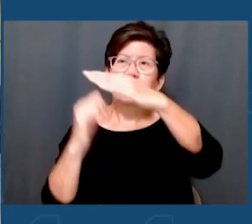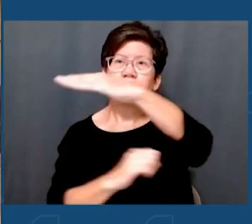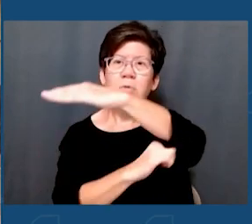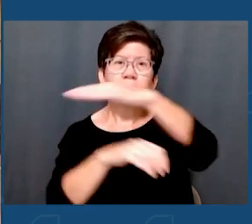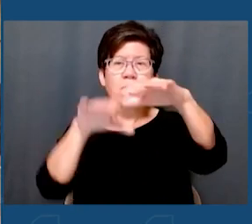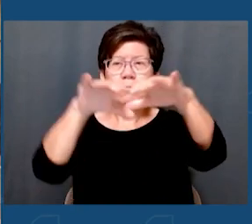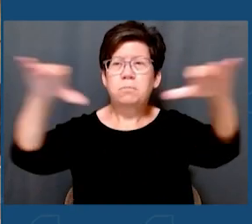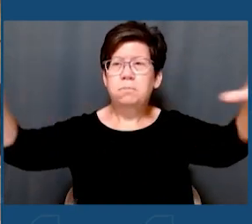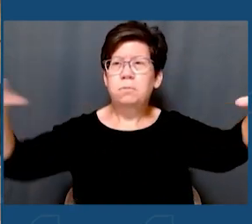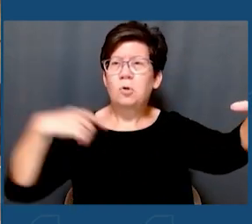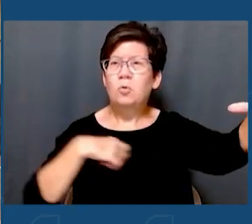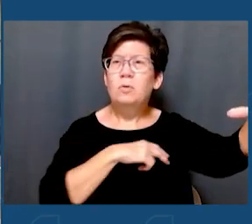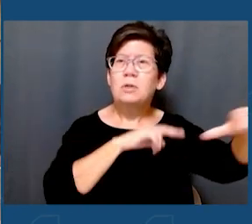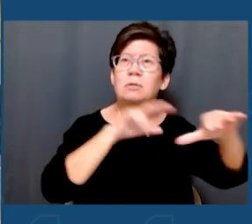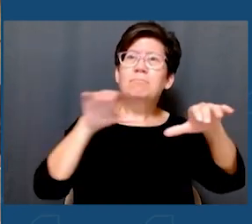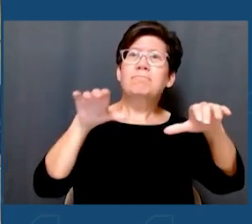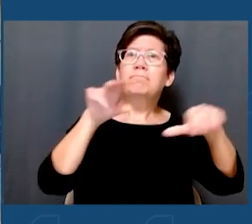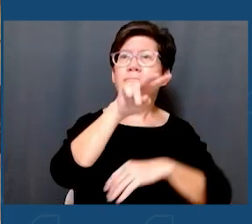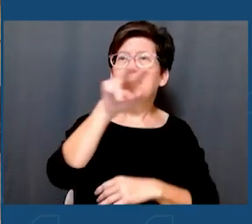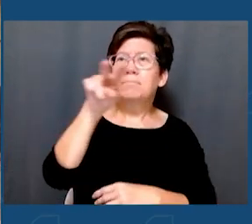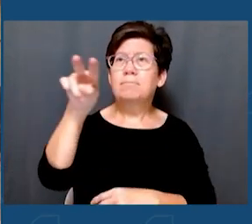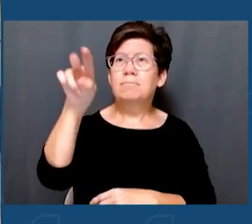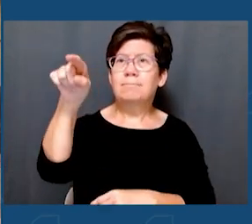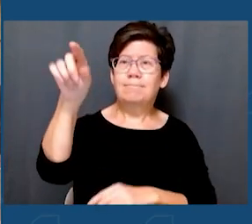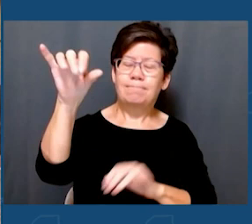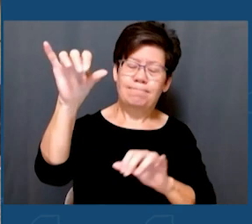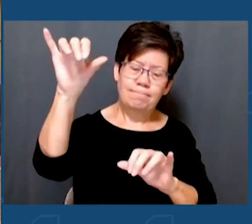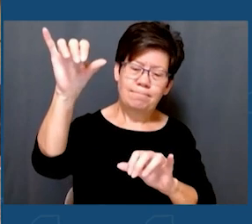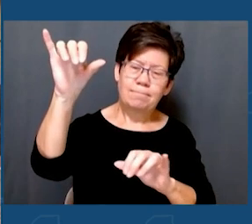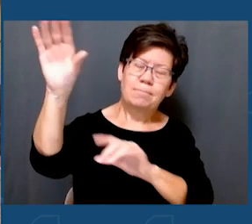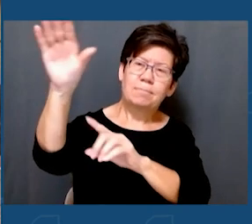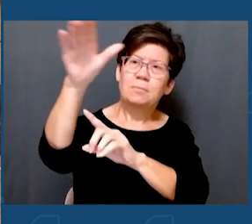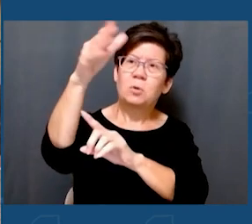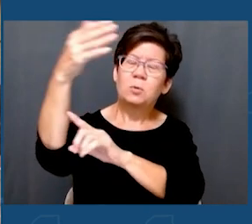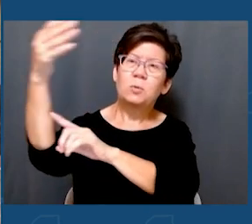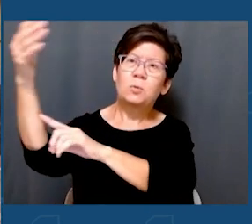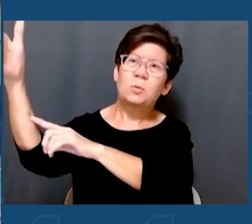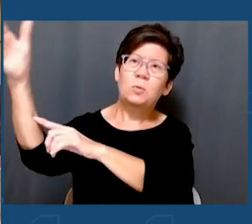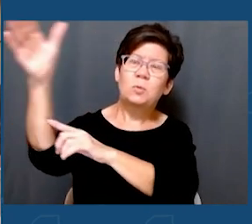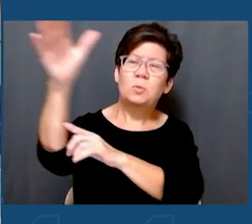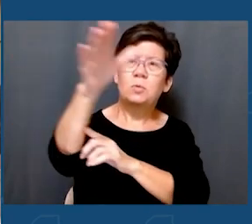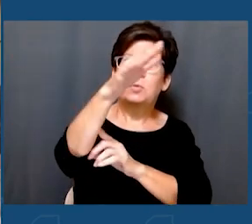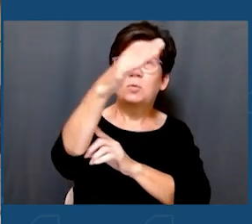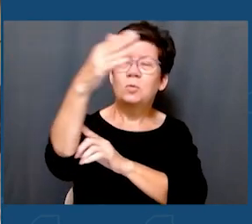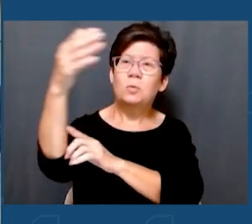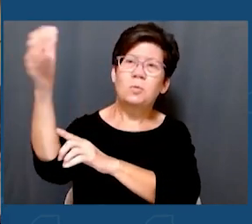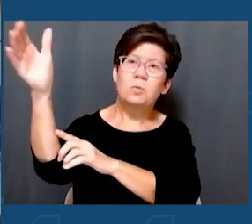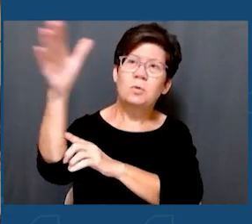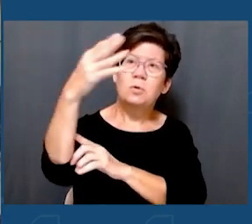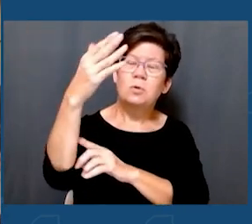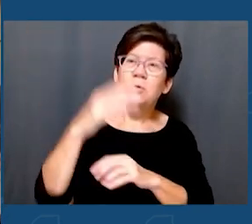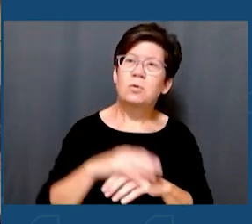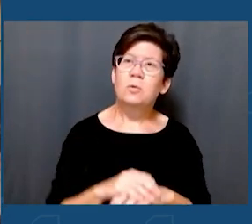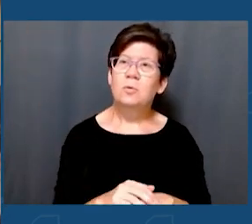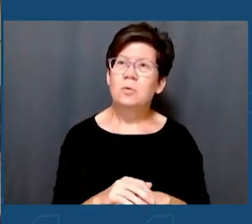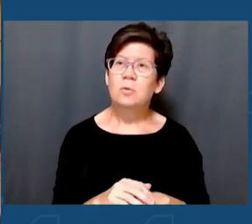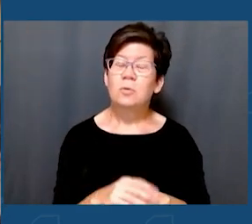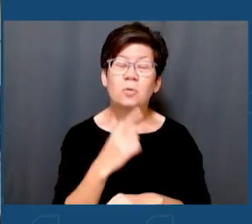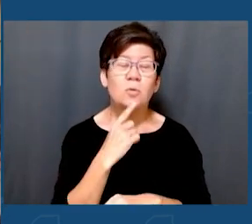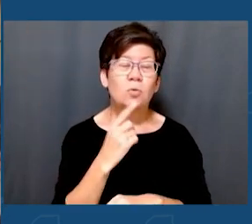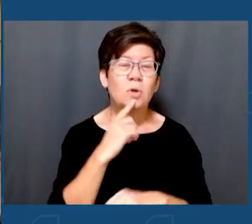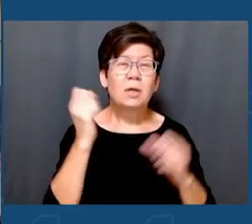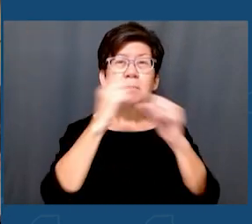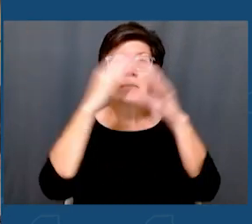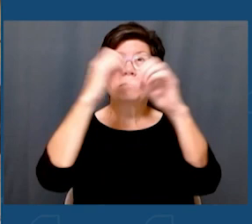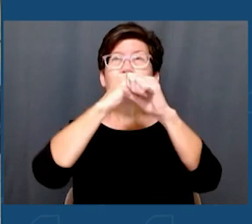watched were so gallantly streaming. And the rocket's